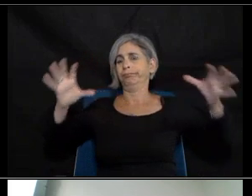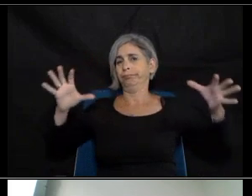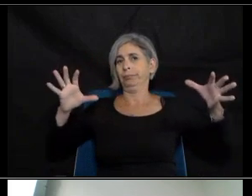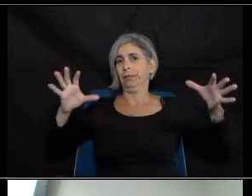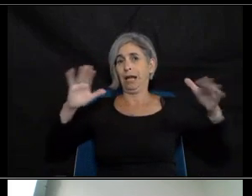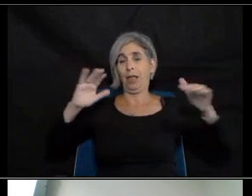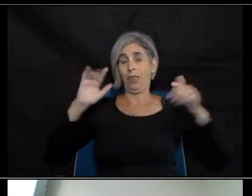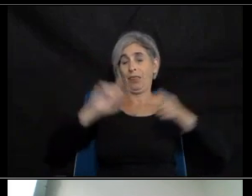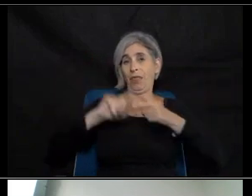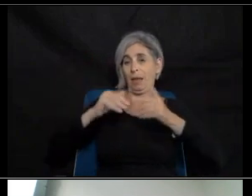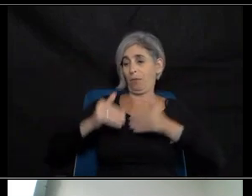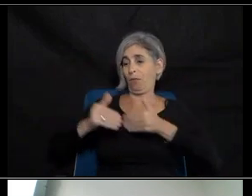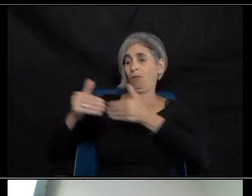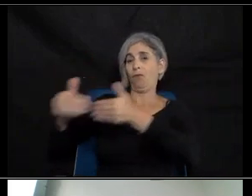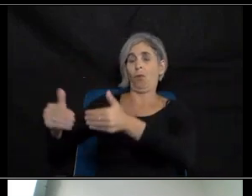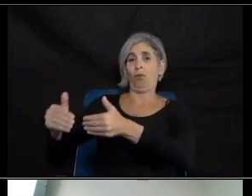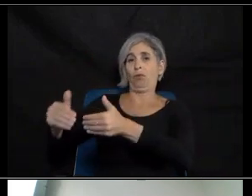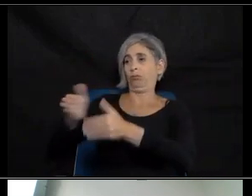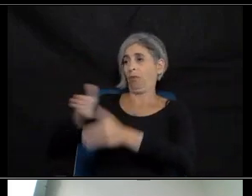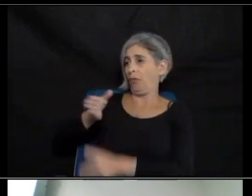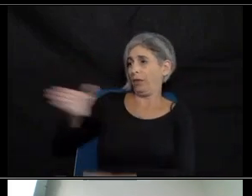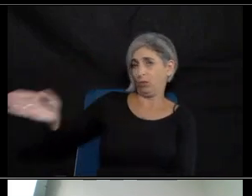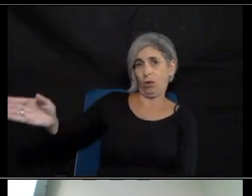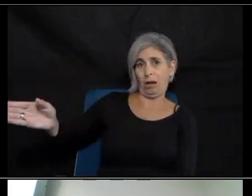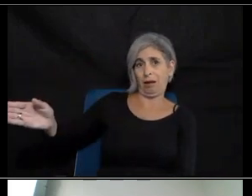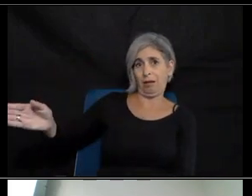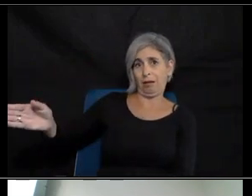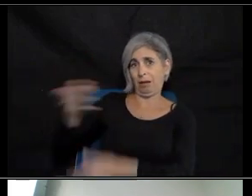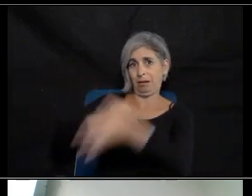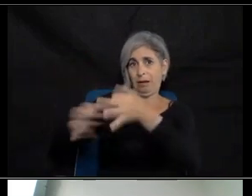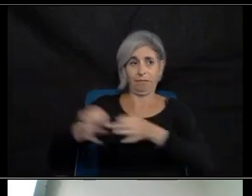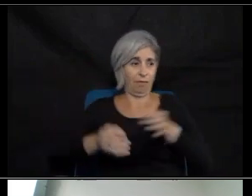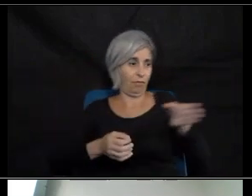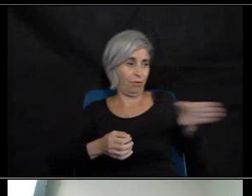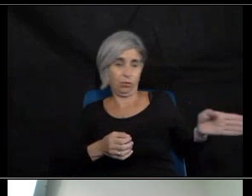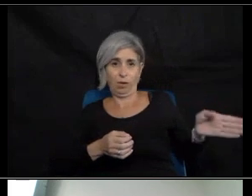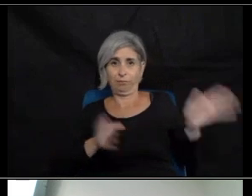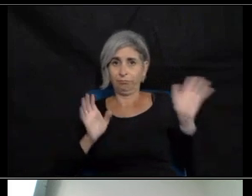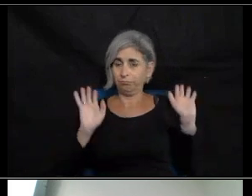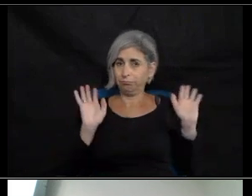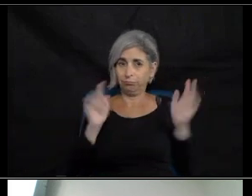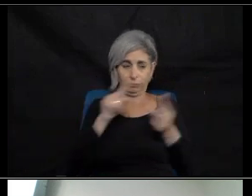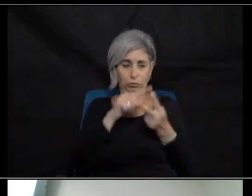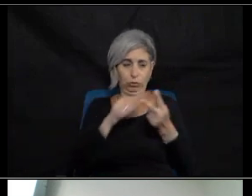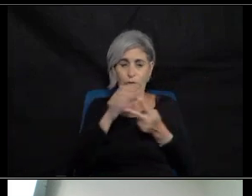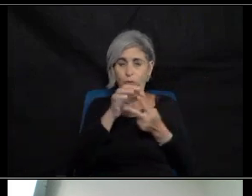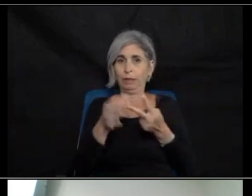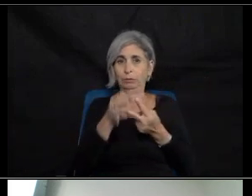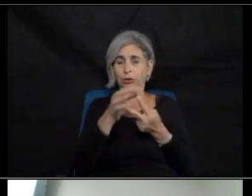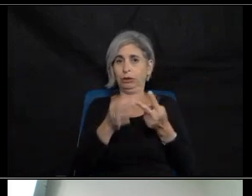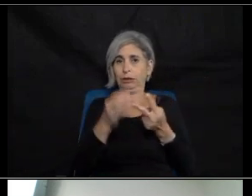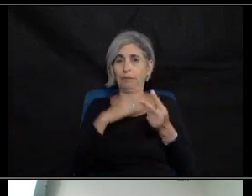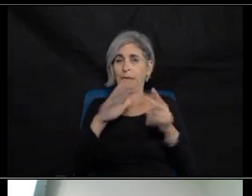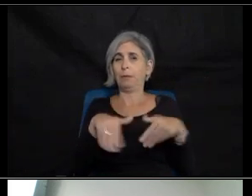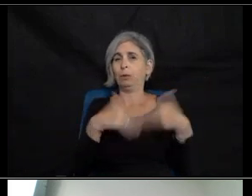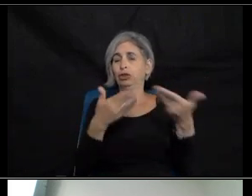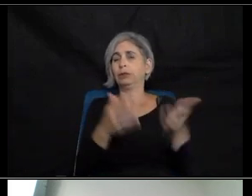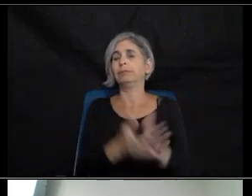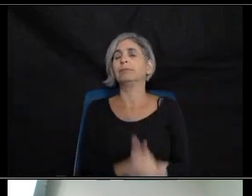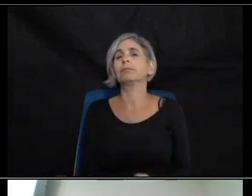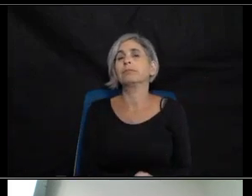can then move forward in a direction that we had all hoped from the beginning. Those are the two options in my motion. All